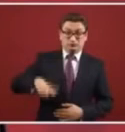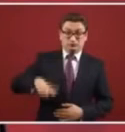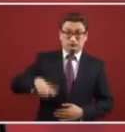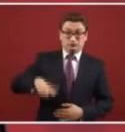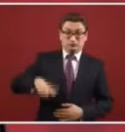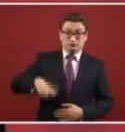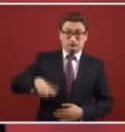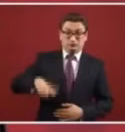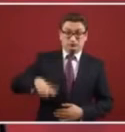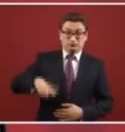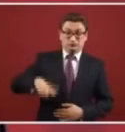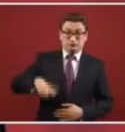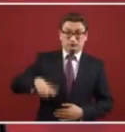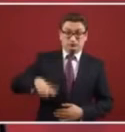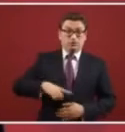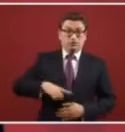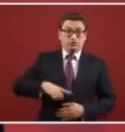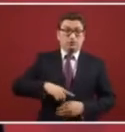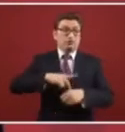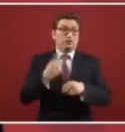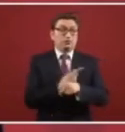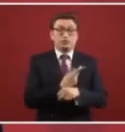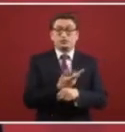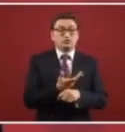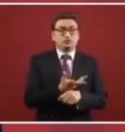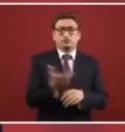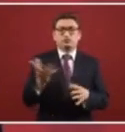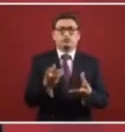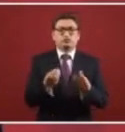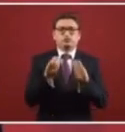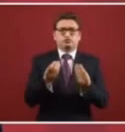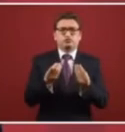exodus in the neoliberal period?